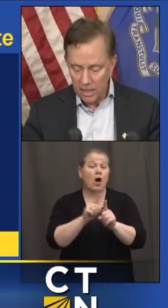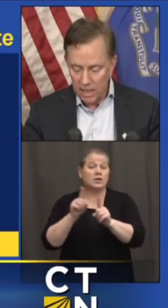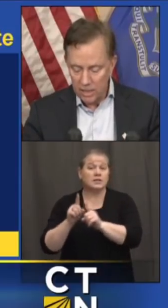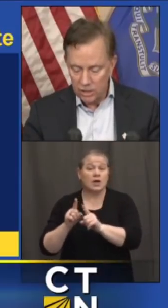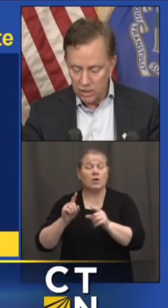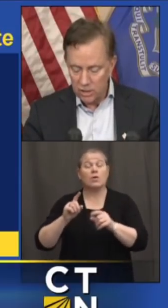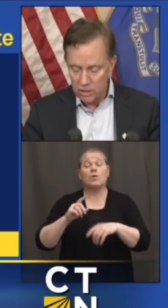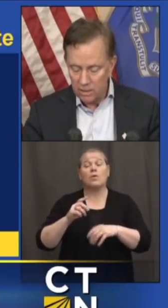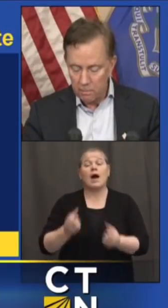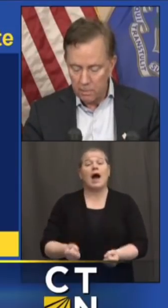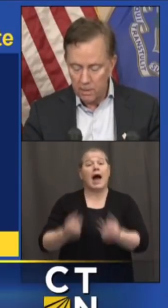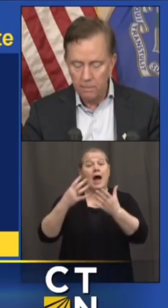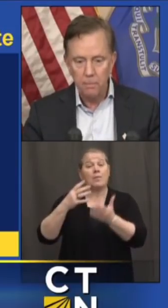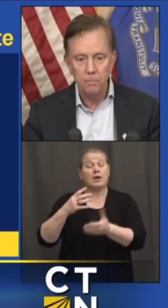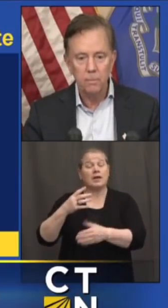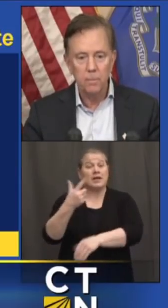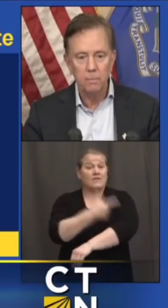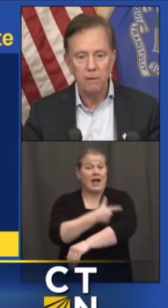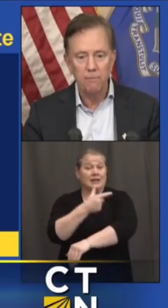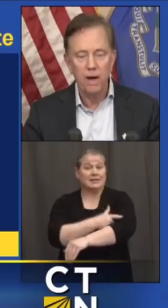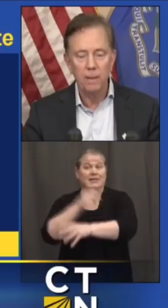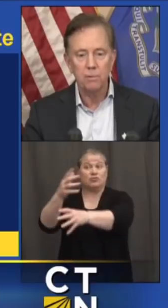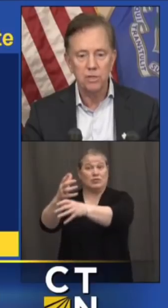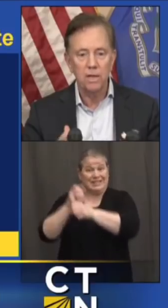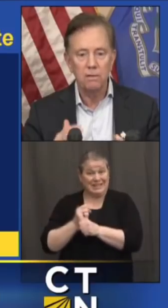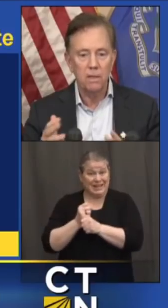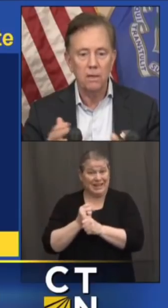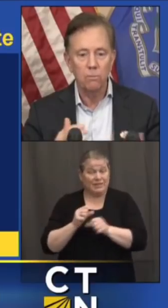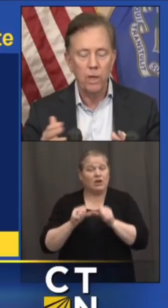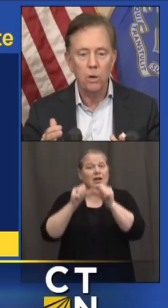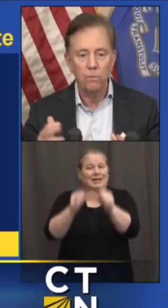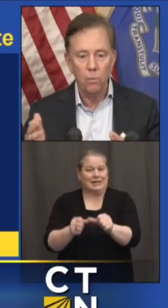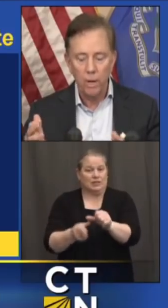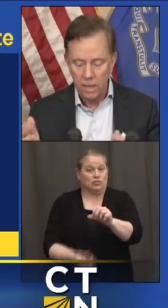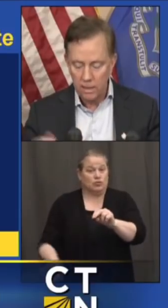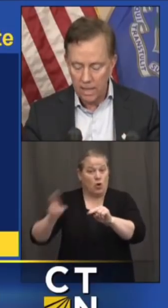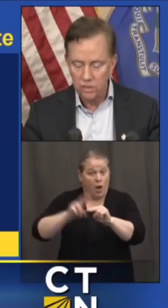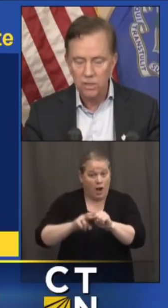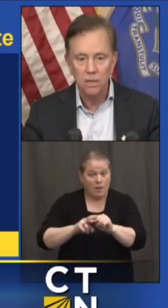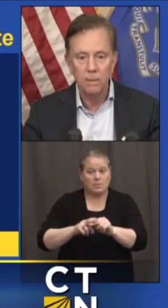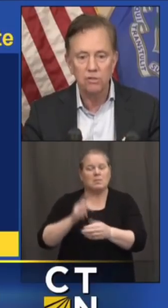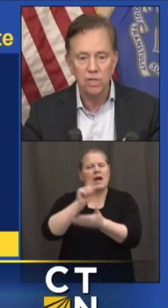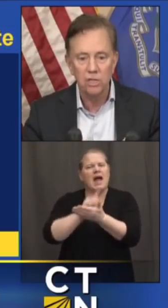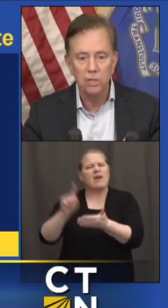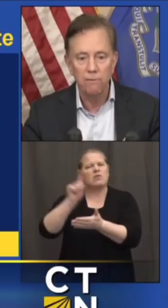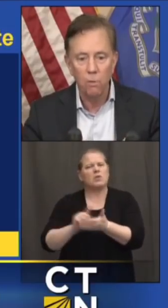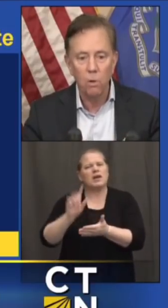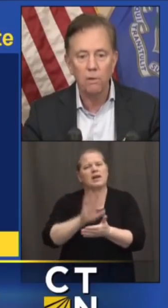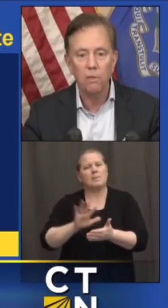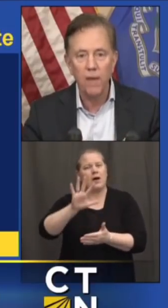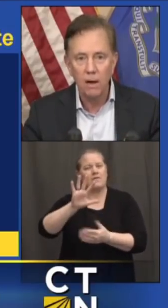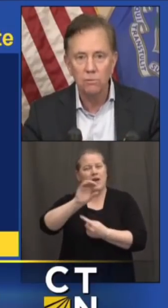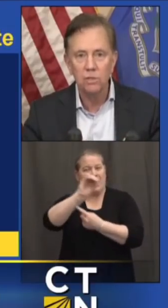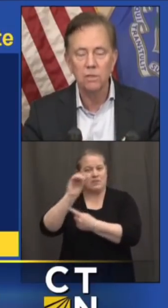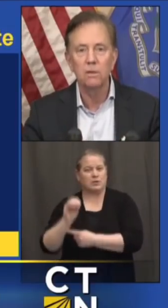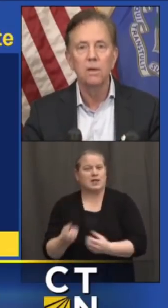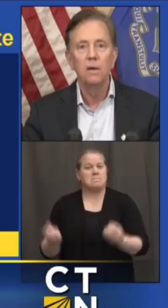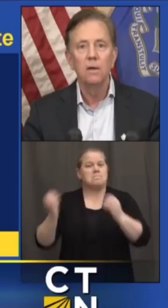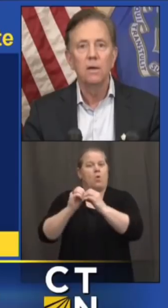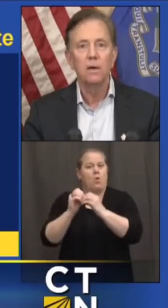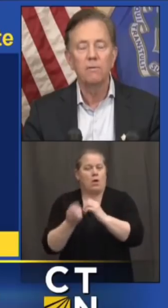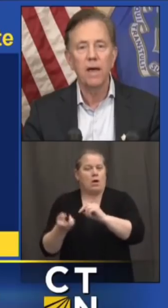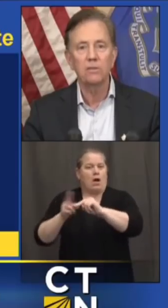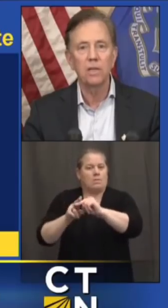state allocation is up about 5% week over week. That's about 64,000